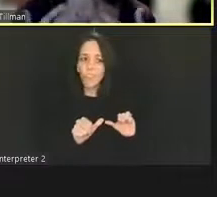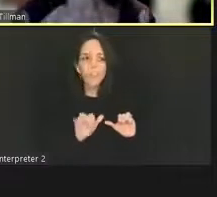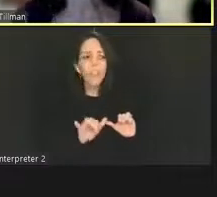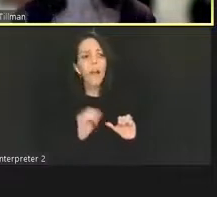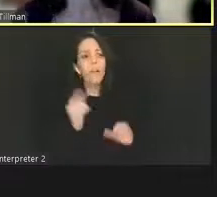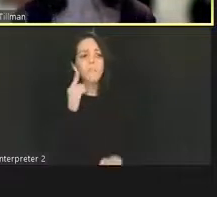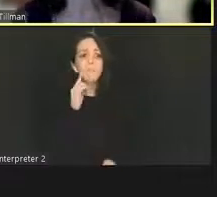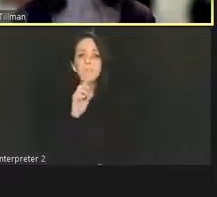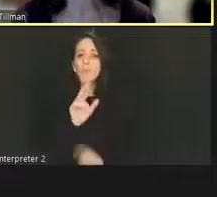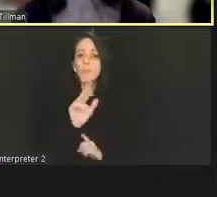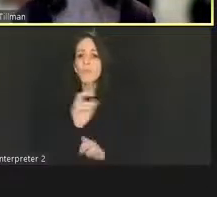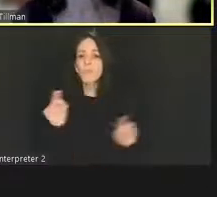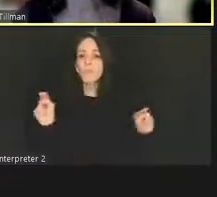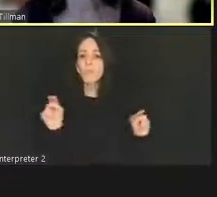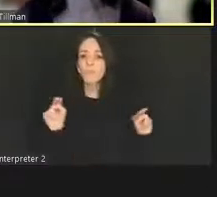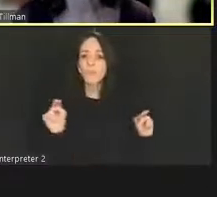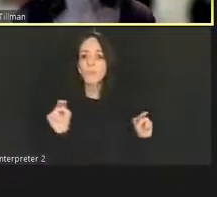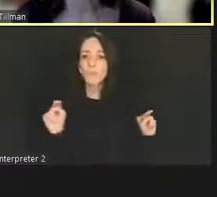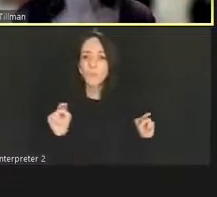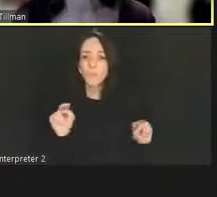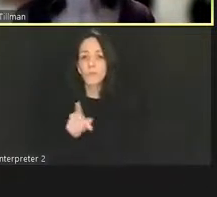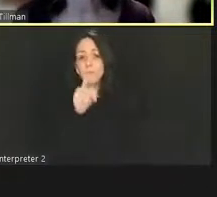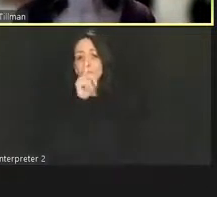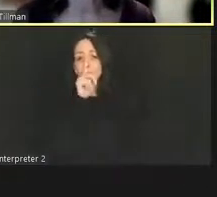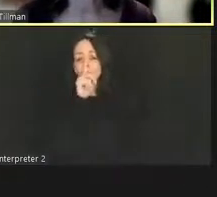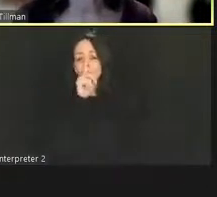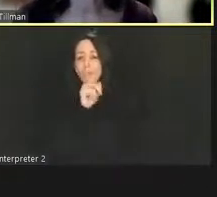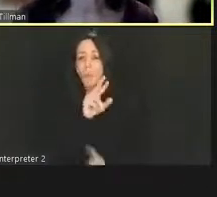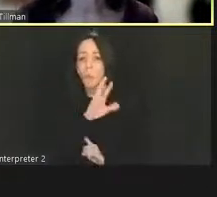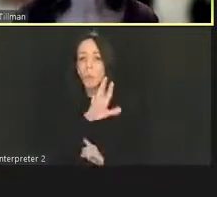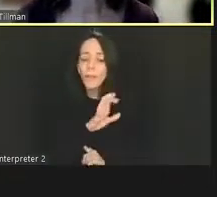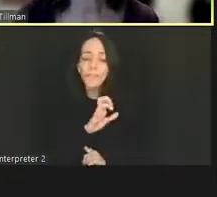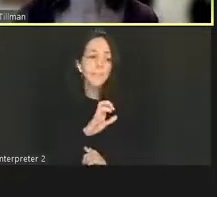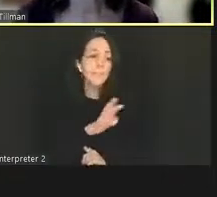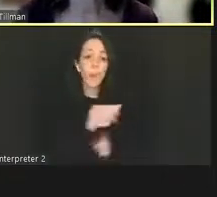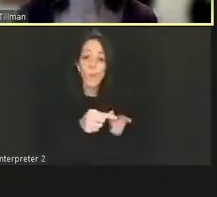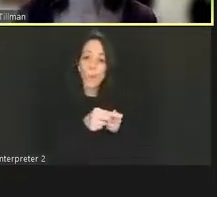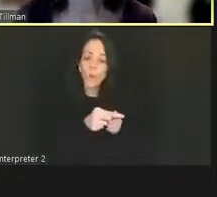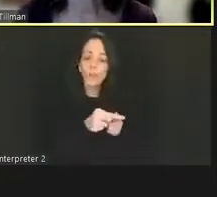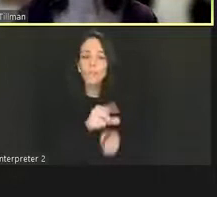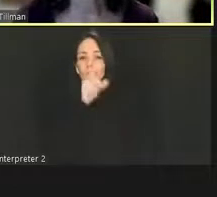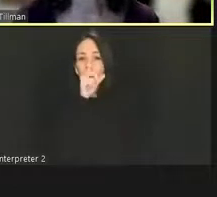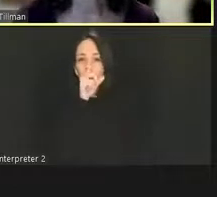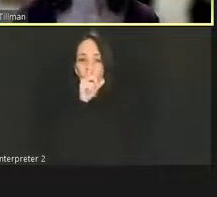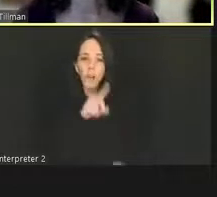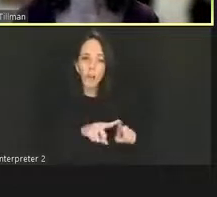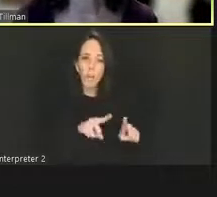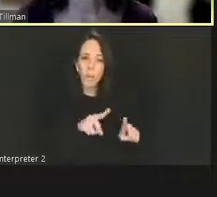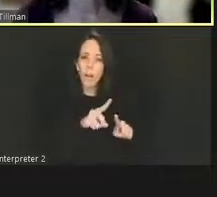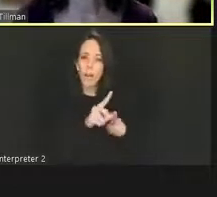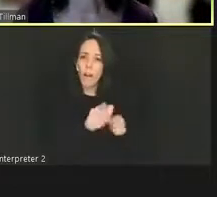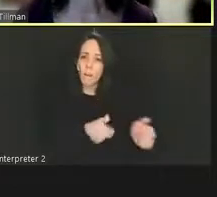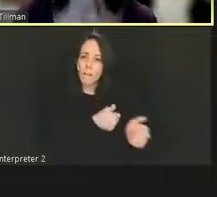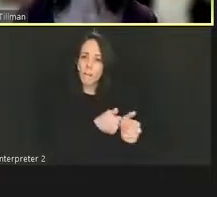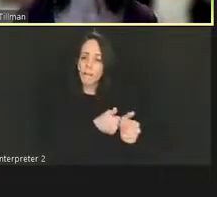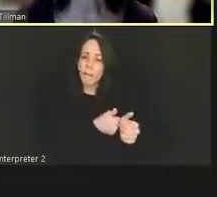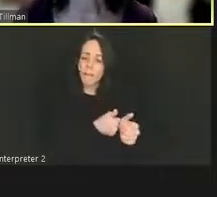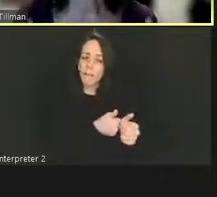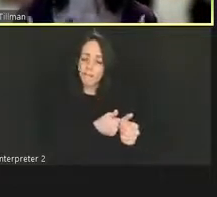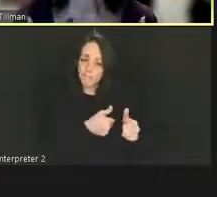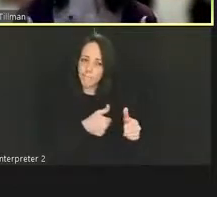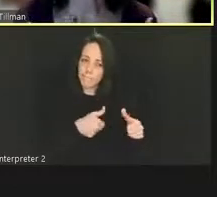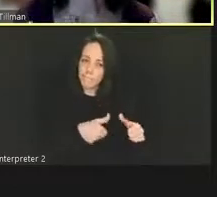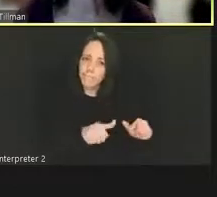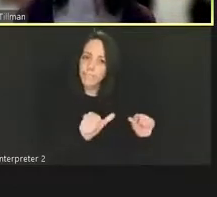didn't explicitly mention races or nationalities, still promoted the